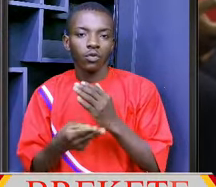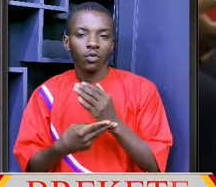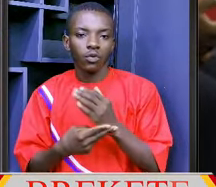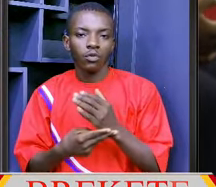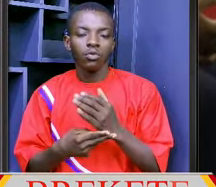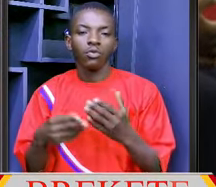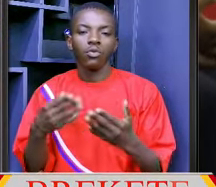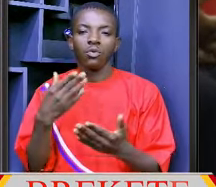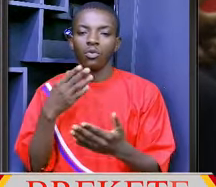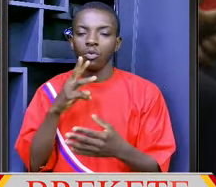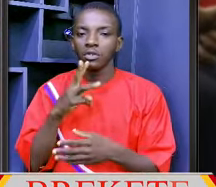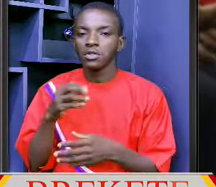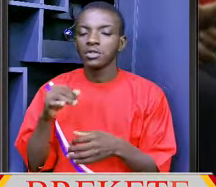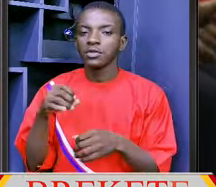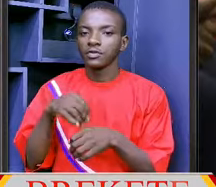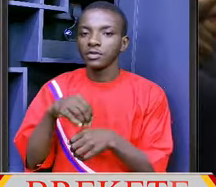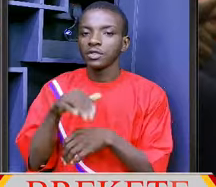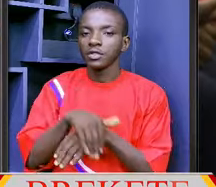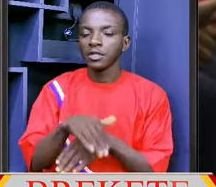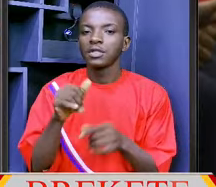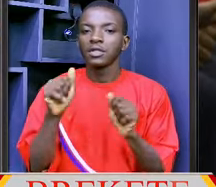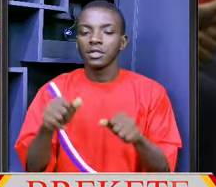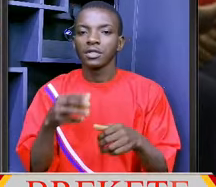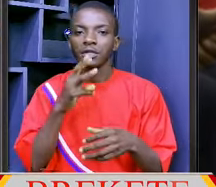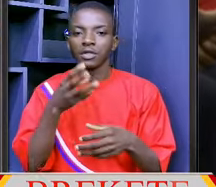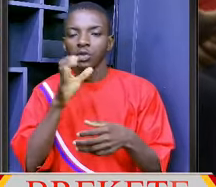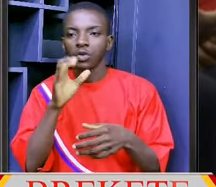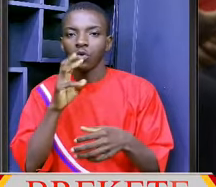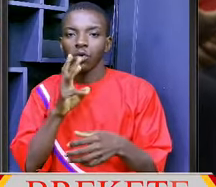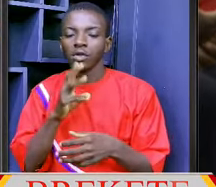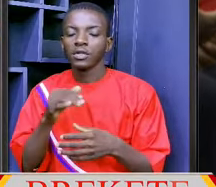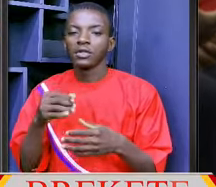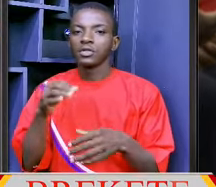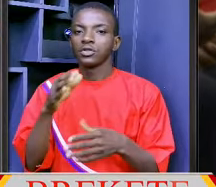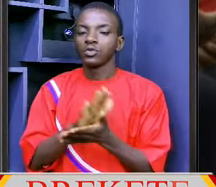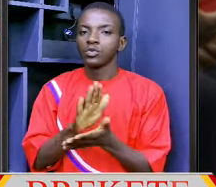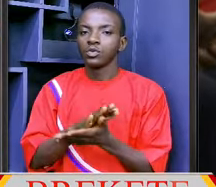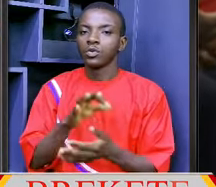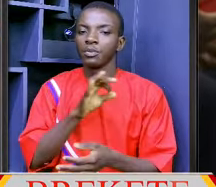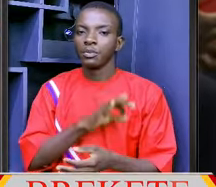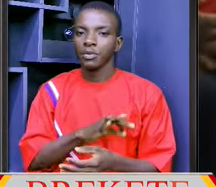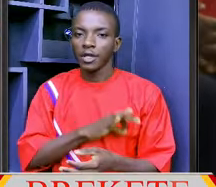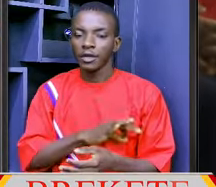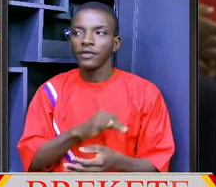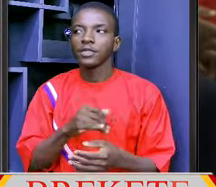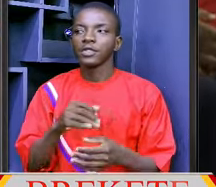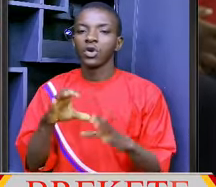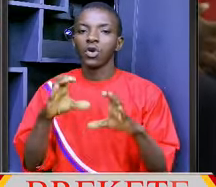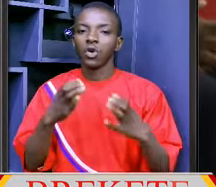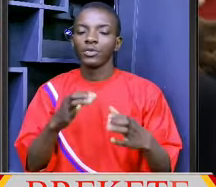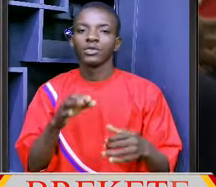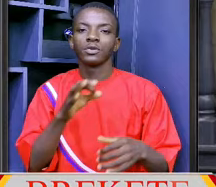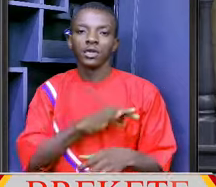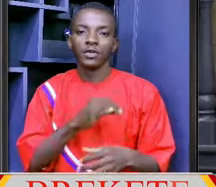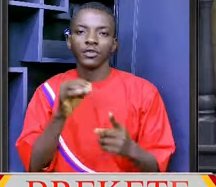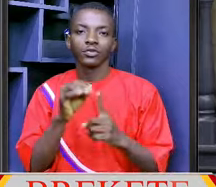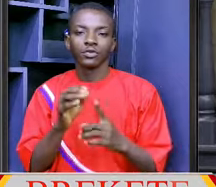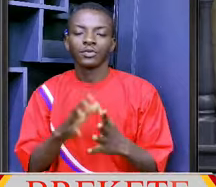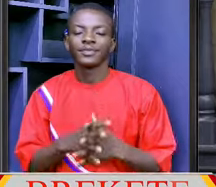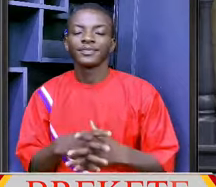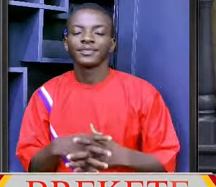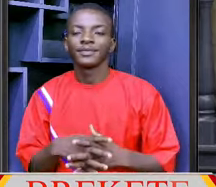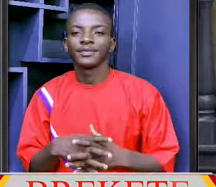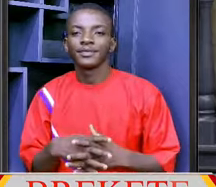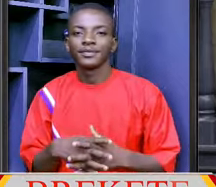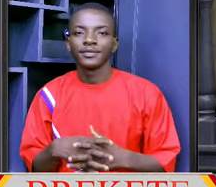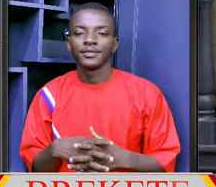for night, they can fetch water. Thank you so much, sir. So well, sir. The school go benefit. The thank community also will benefit by the grace of God.